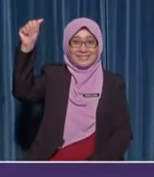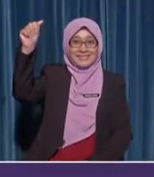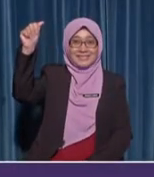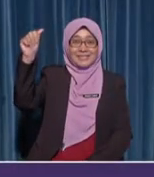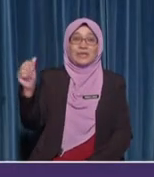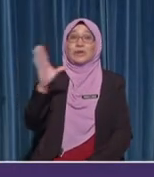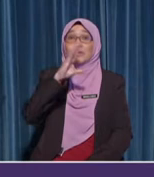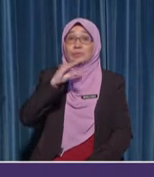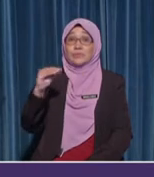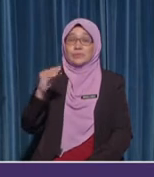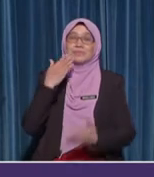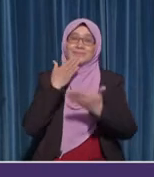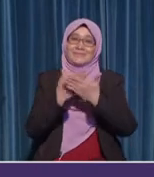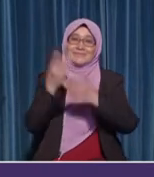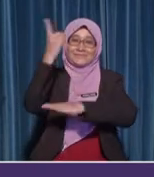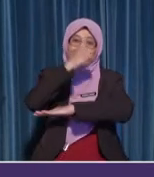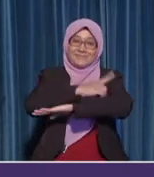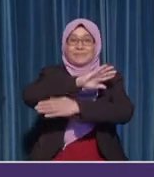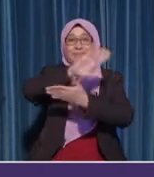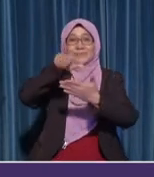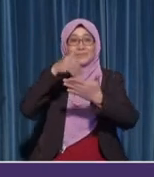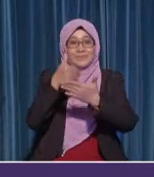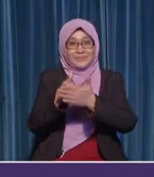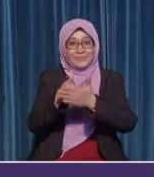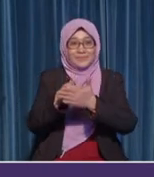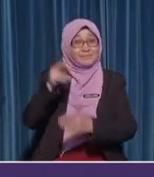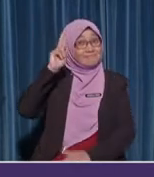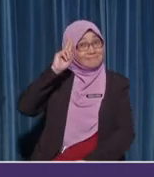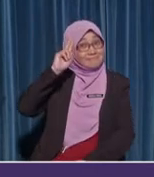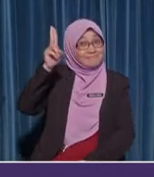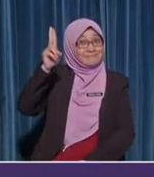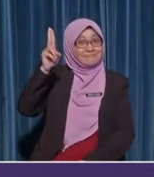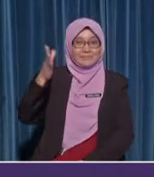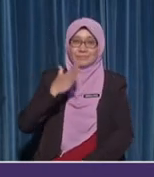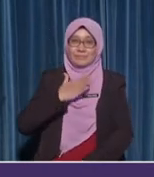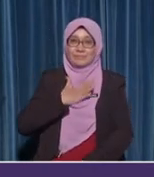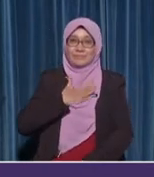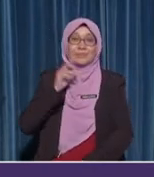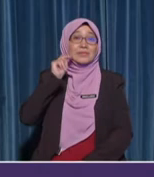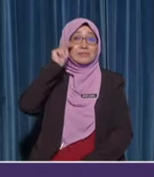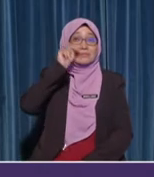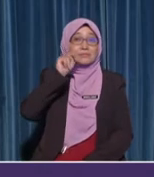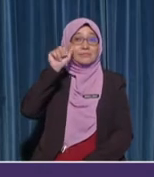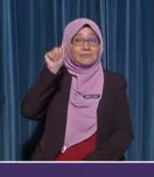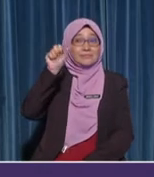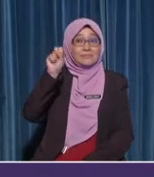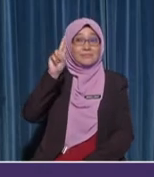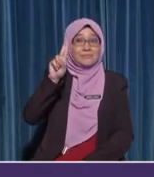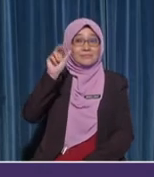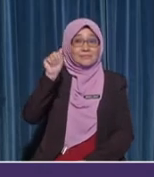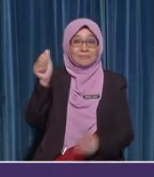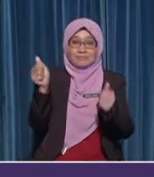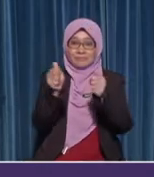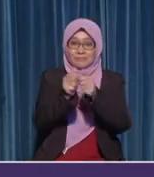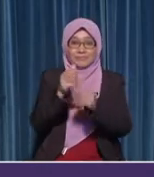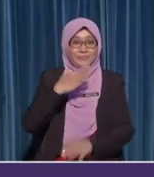Assalamualaikum and good day everyone. Hi, it's me Puan Asra. With me